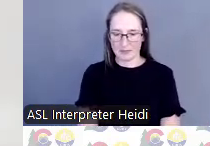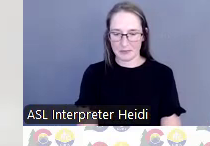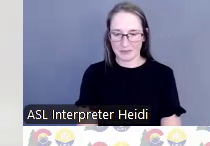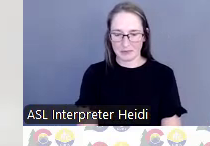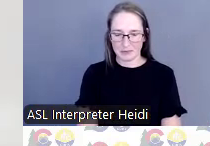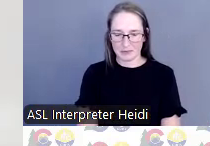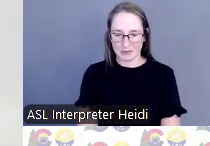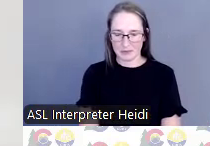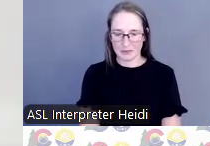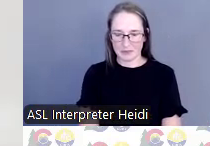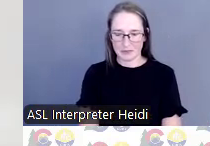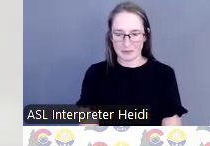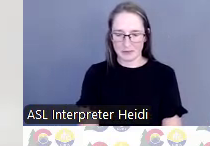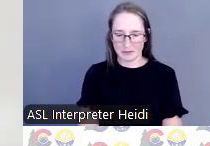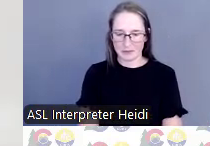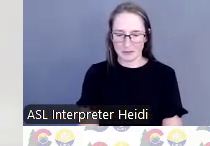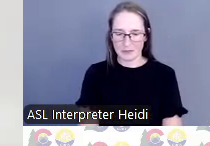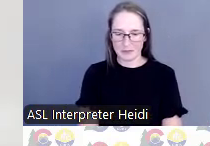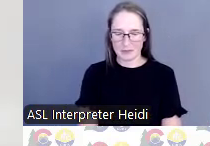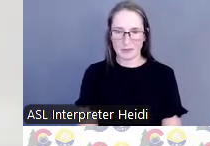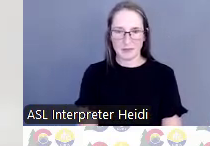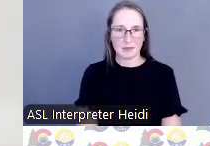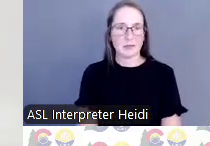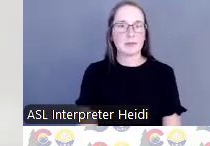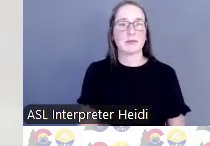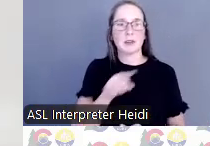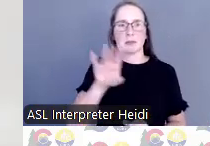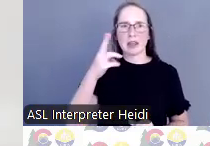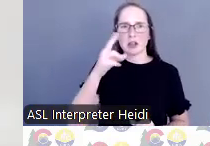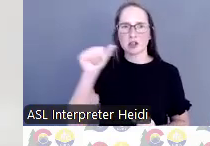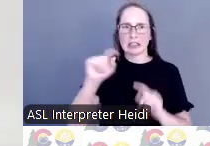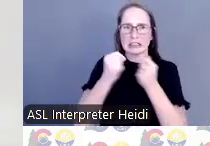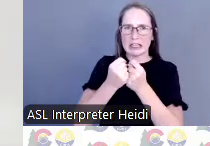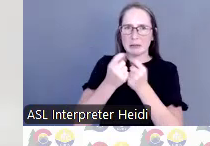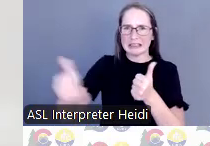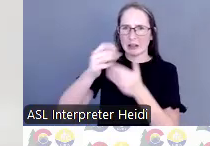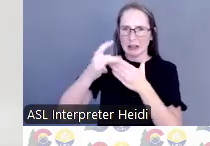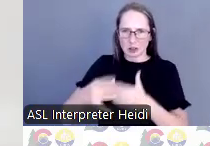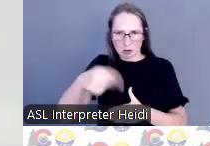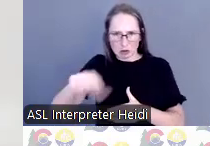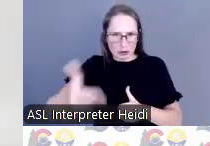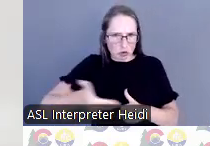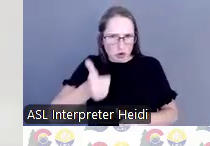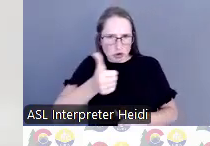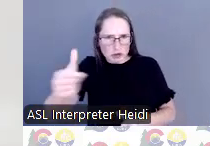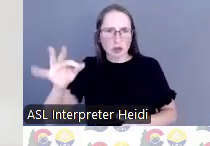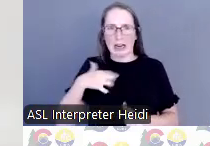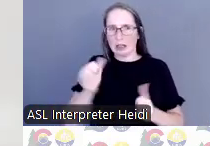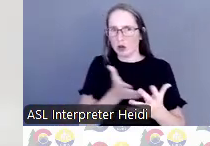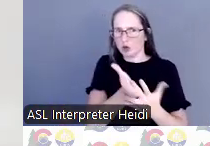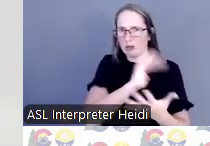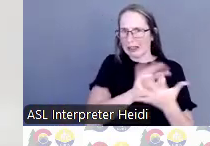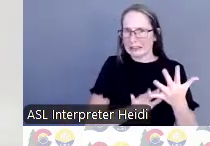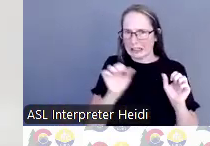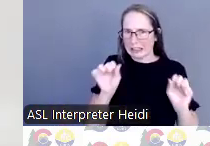So our BHA team, our executive leadership, is anyone on the call today that can introduce yourselves, or I will go through the list?